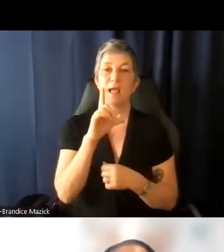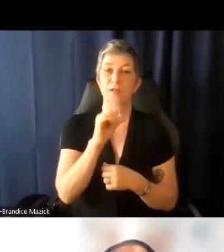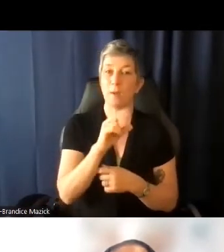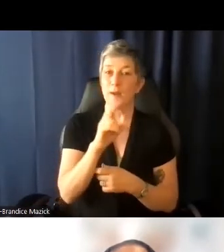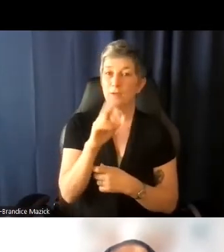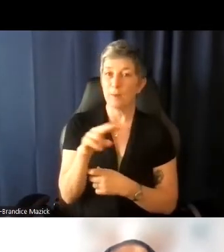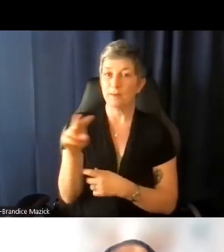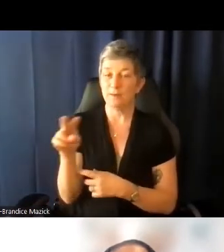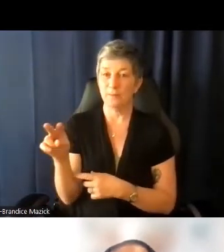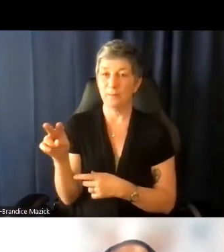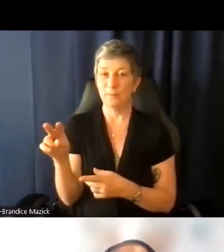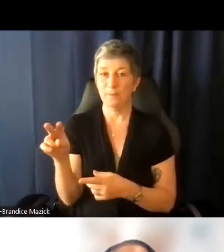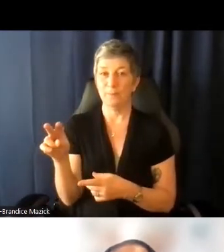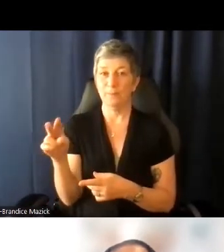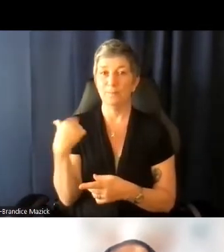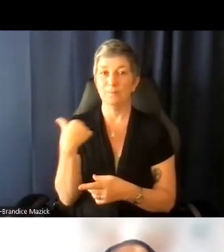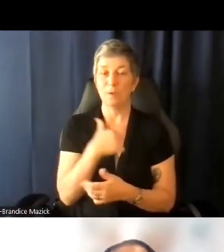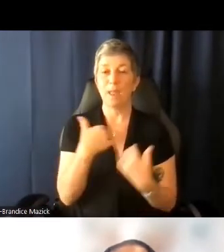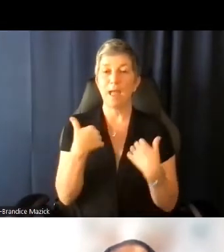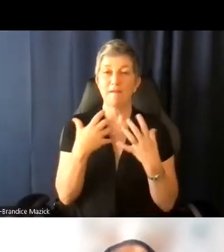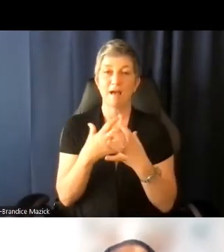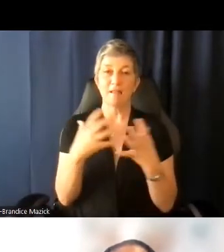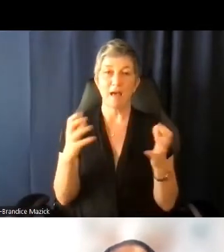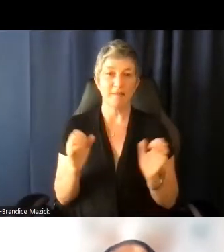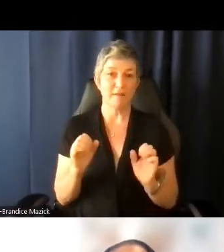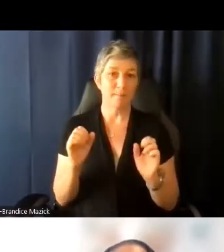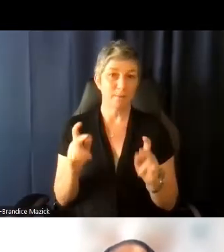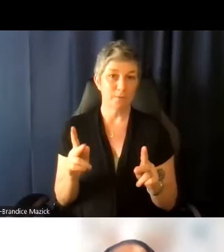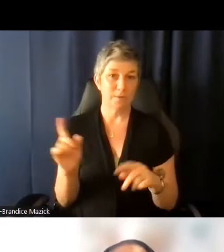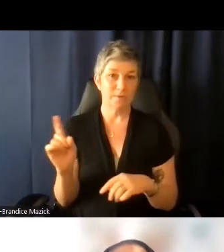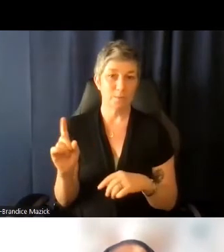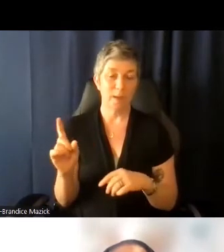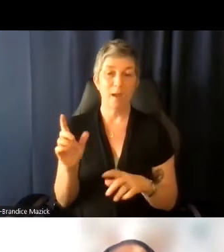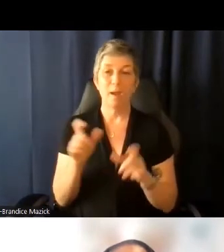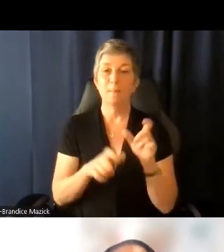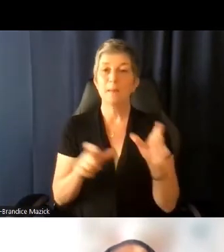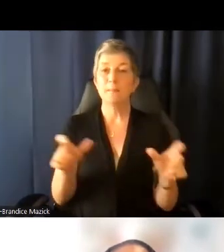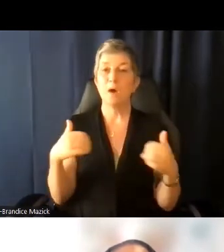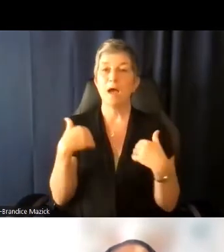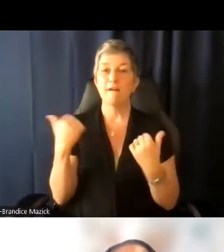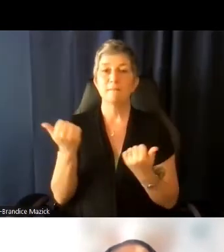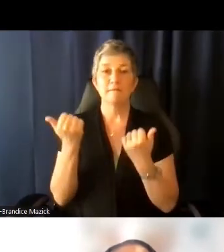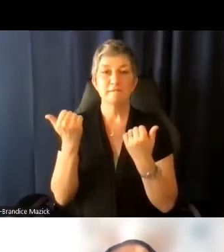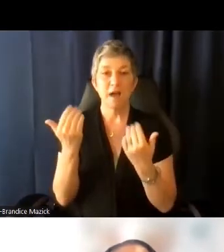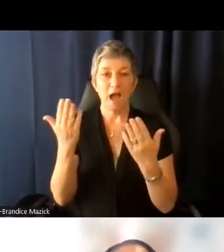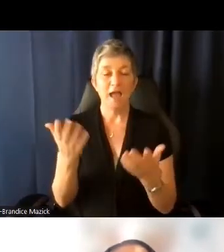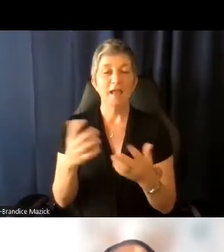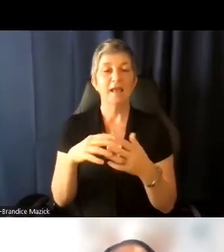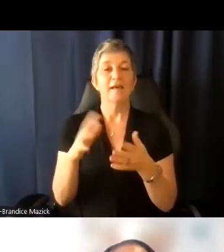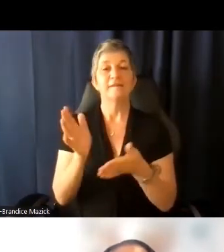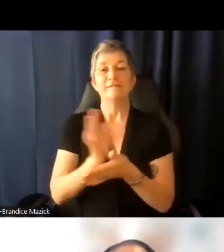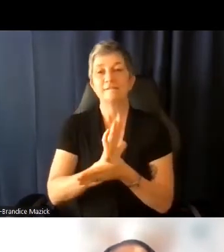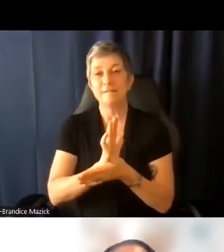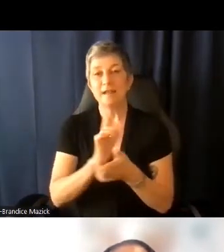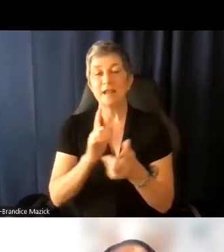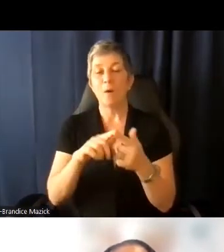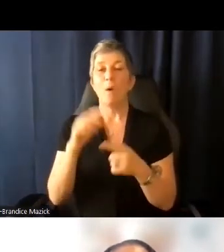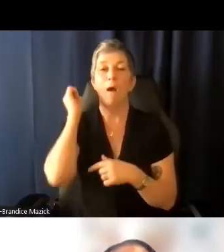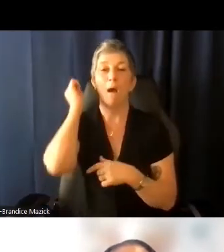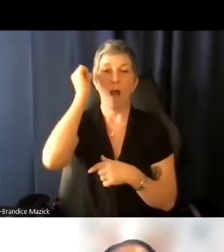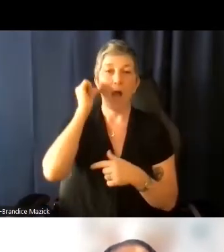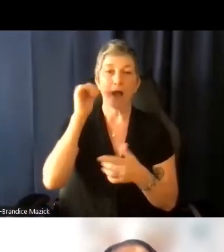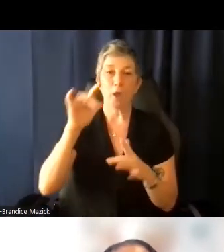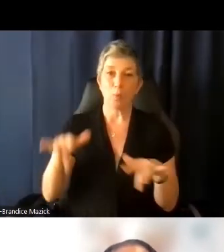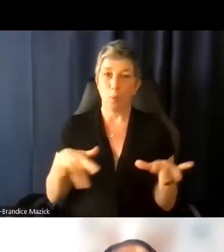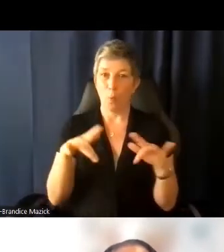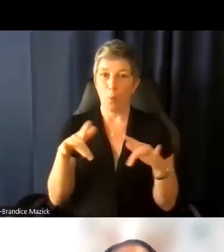in 2022, there we have lots of opportunities where people have provided video or audio recordings of things